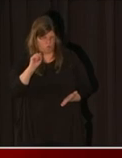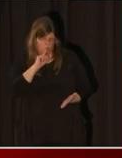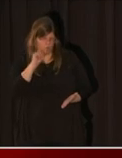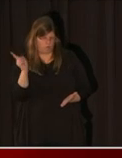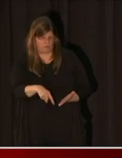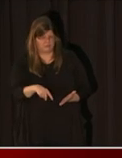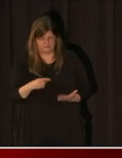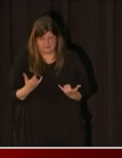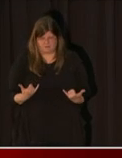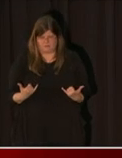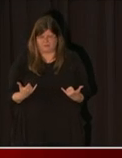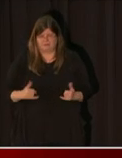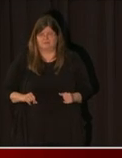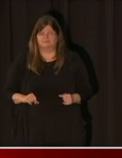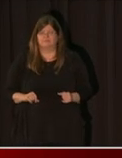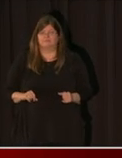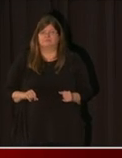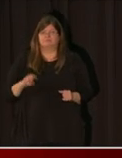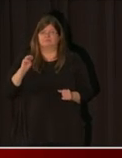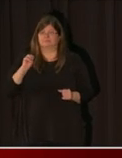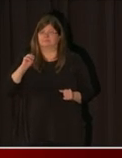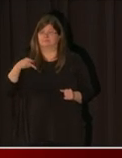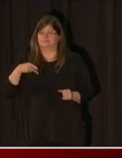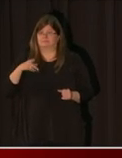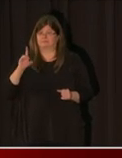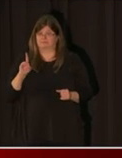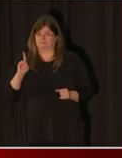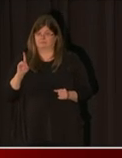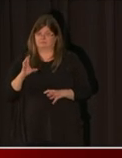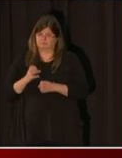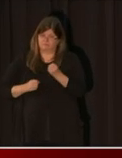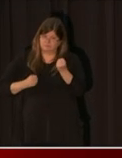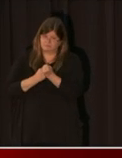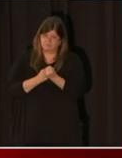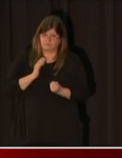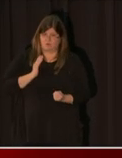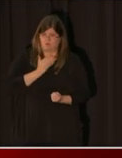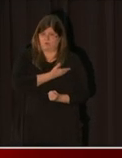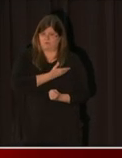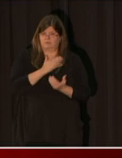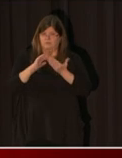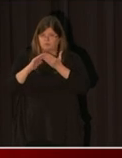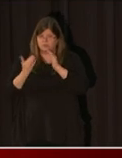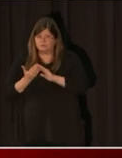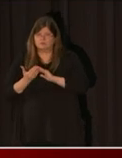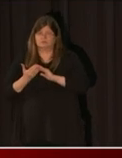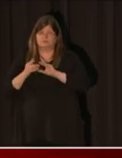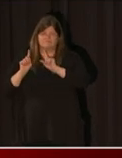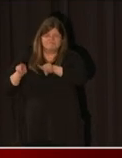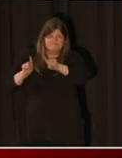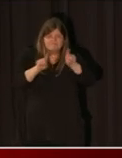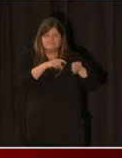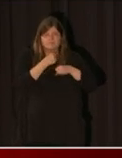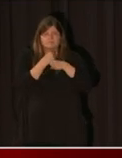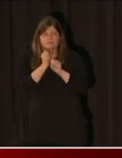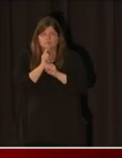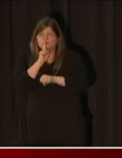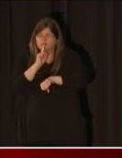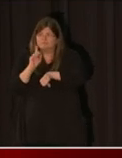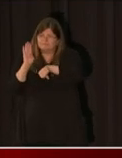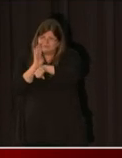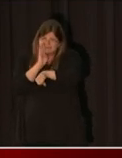MPD, of course, is supporting our community by going out and making sure people and businesses are practicing